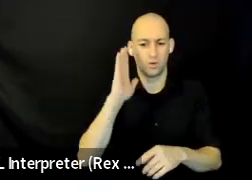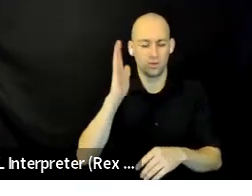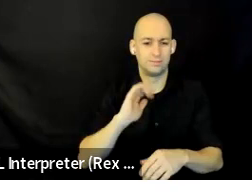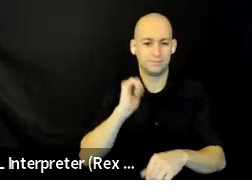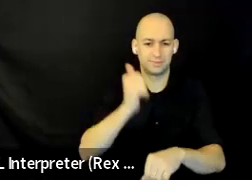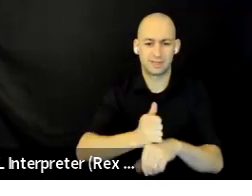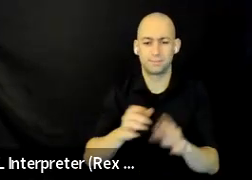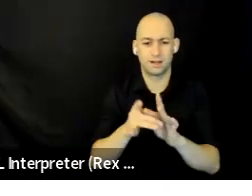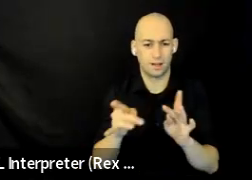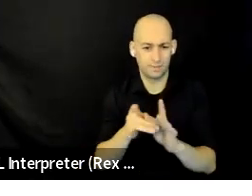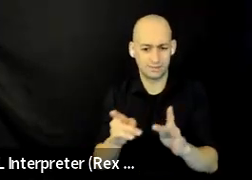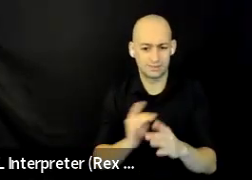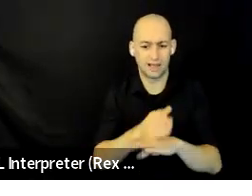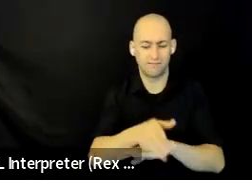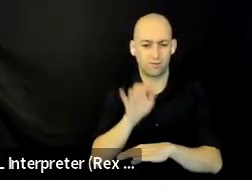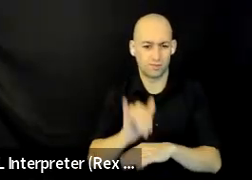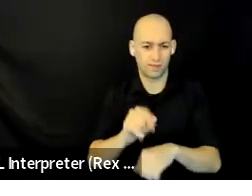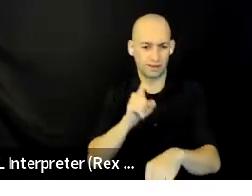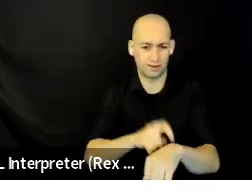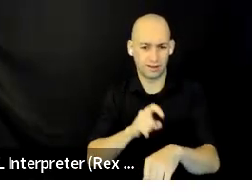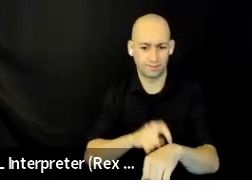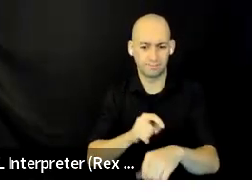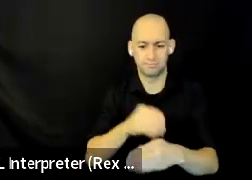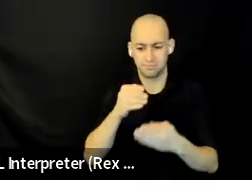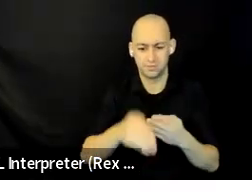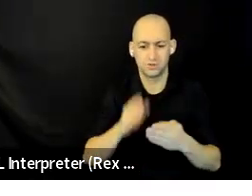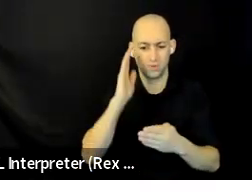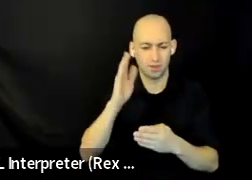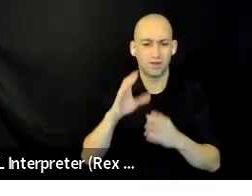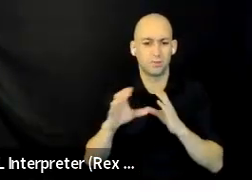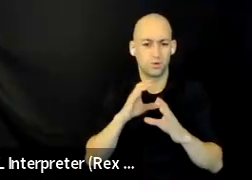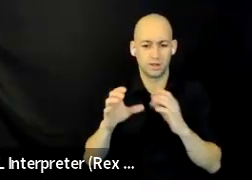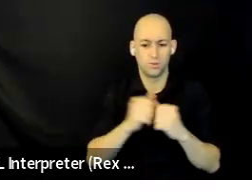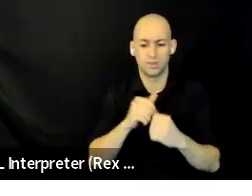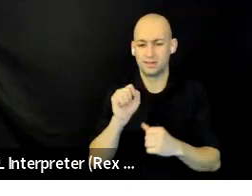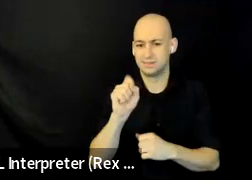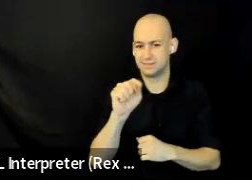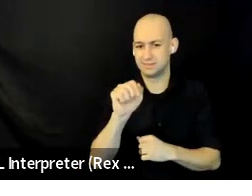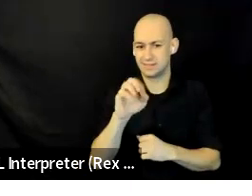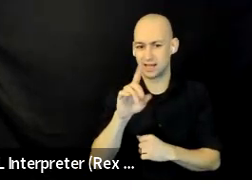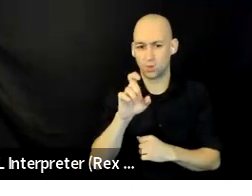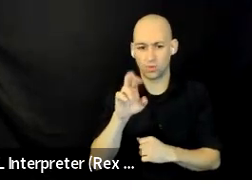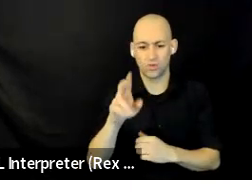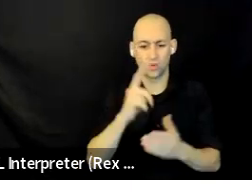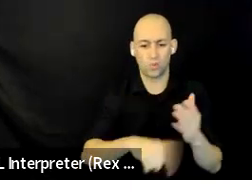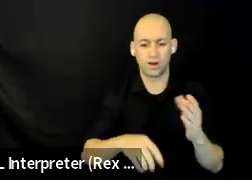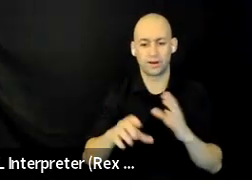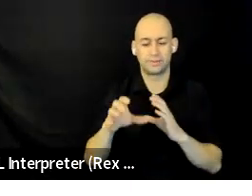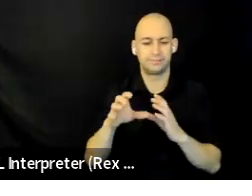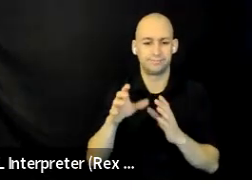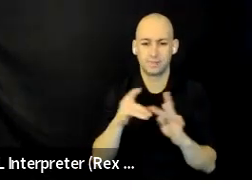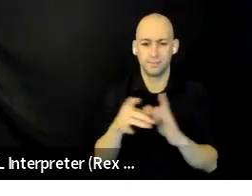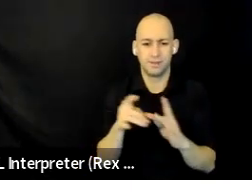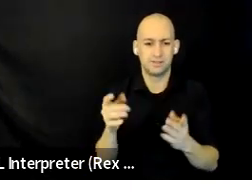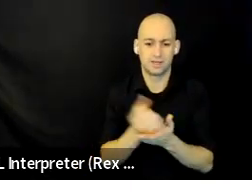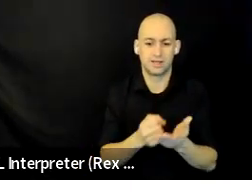comments after that period ends, and we'll be communicating with stakeholders on what comments we receive, but also how did we,